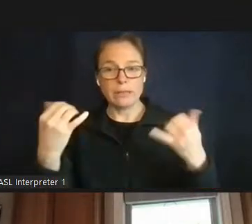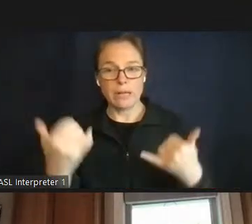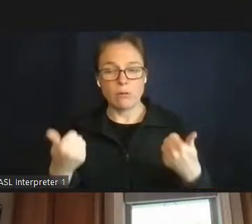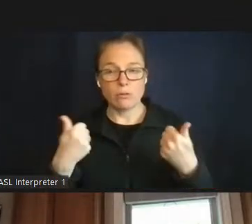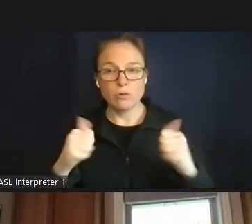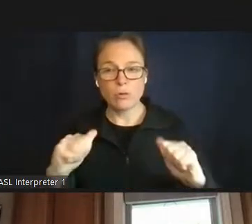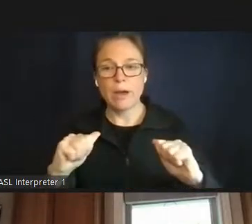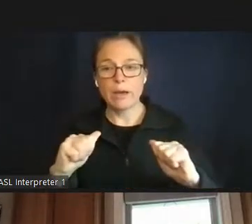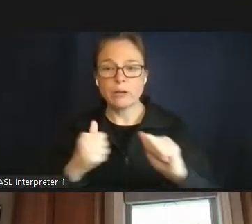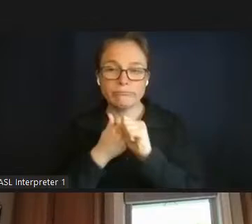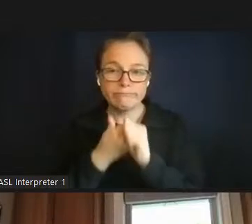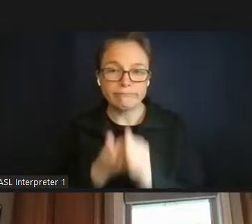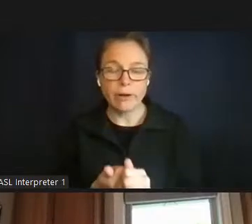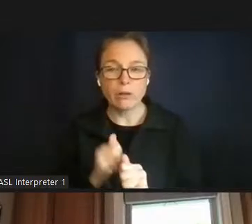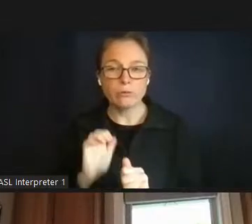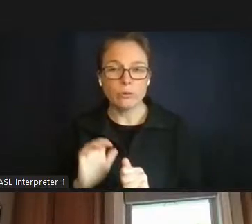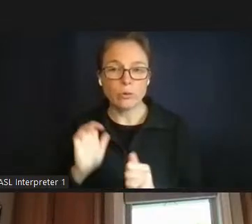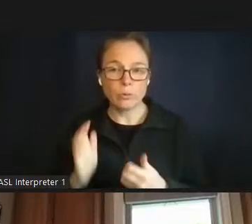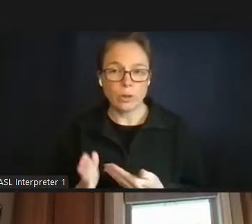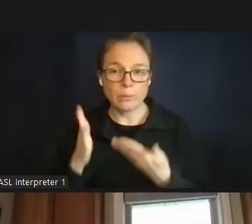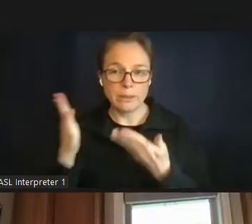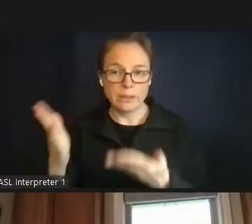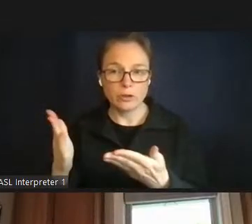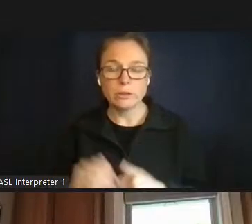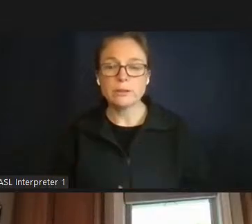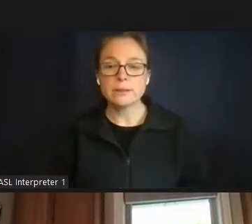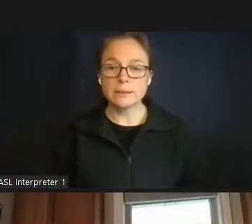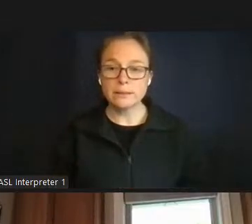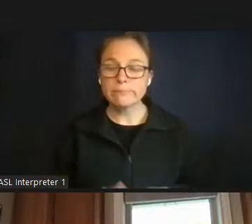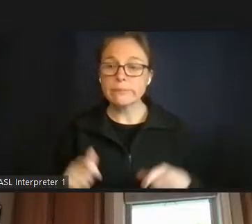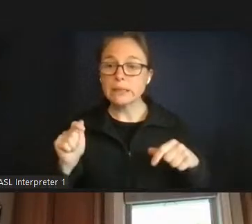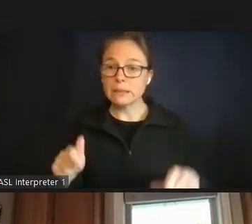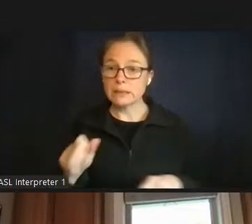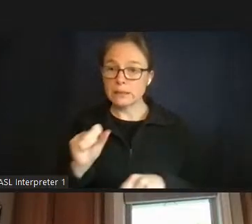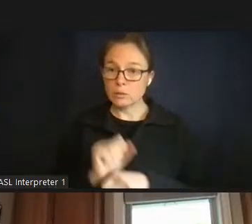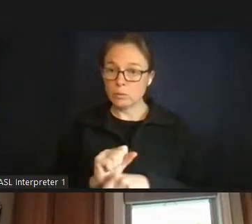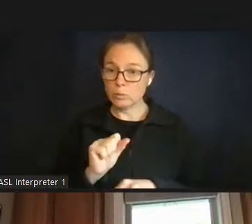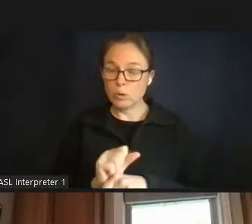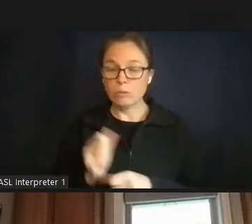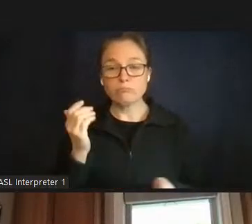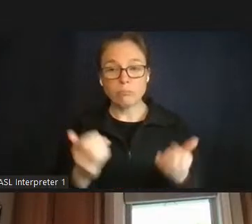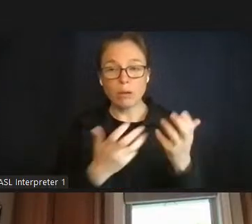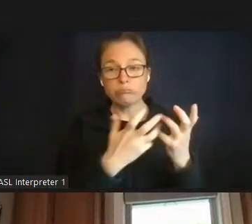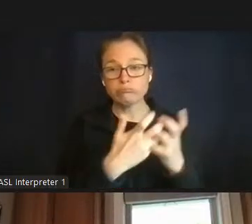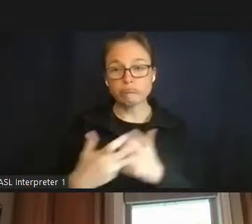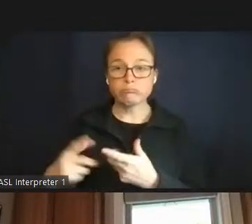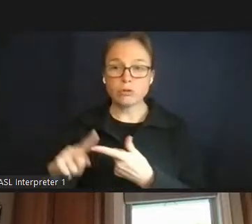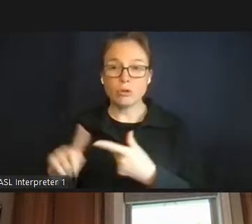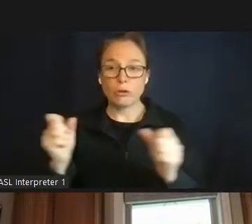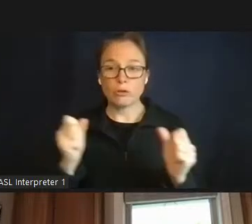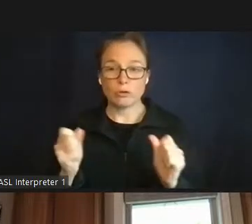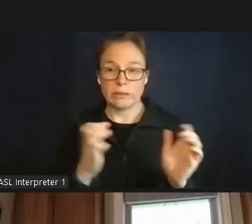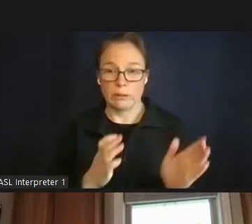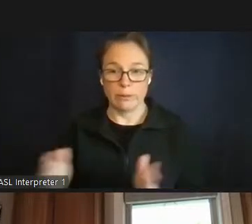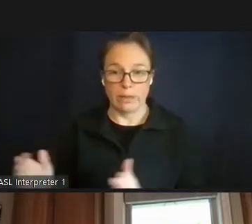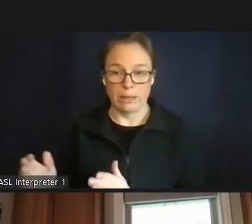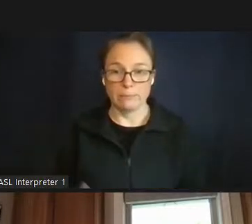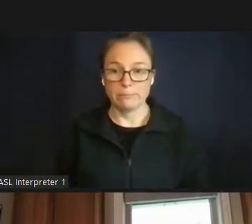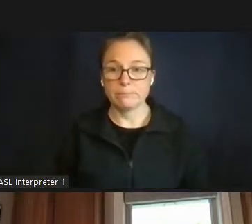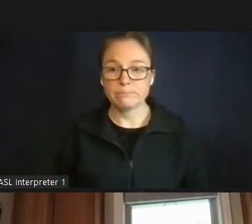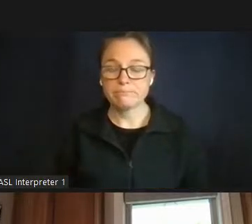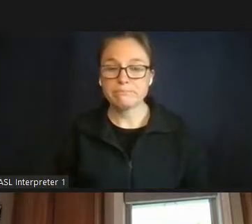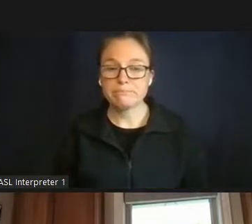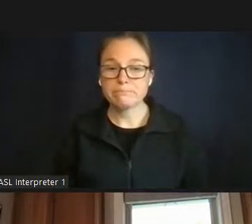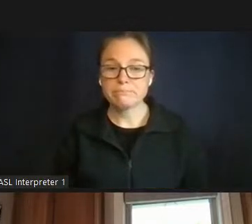implement many of the recommendations. Much of this work will likely be integrated into their strategic plan update. Next slide,